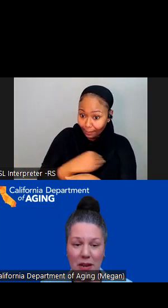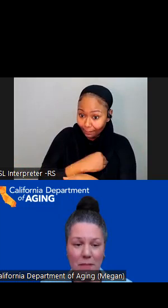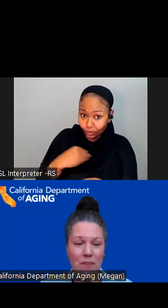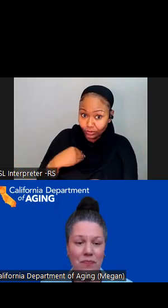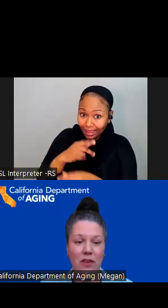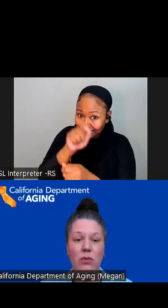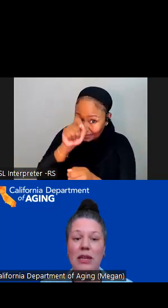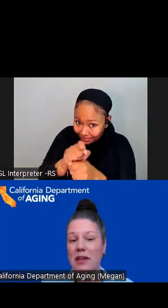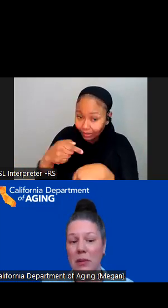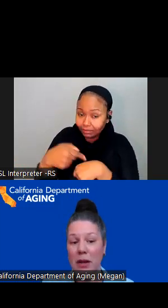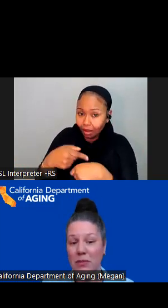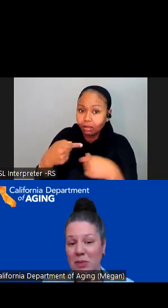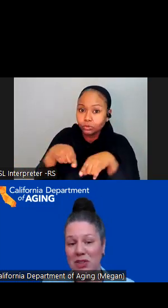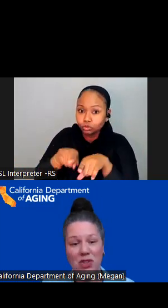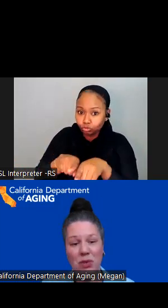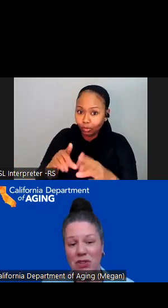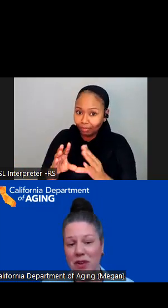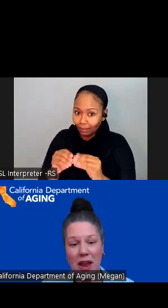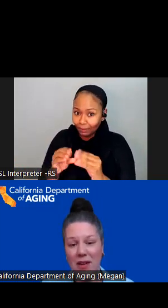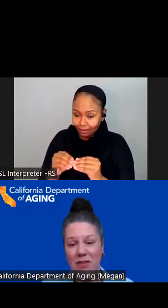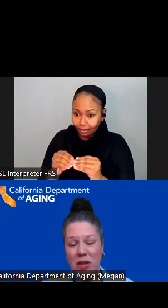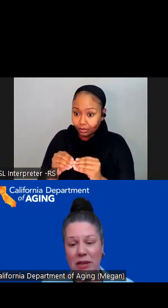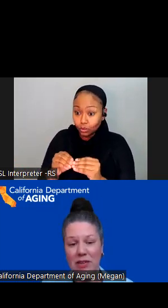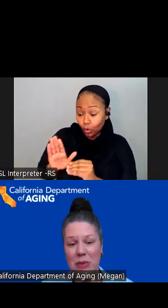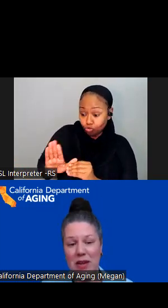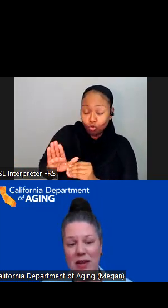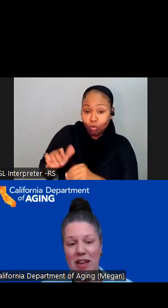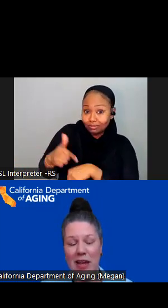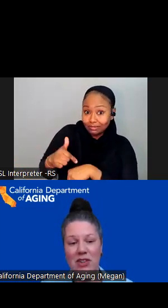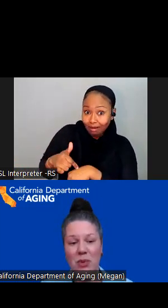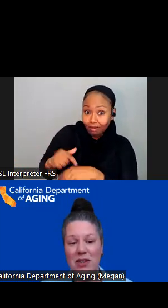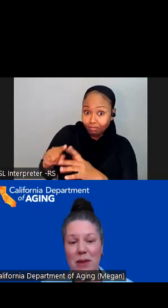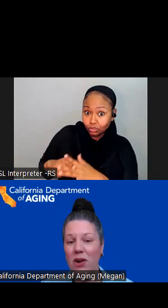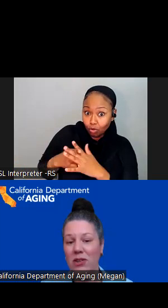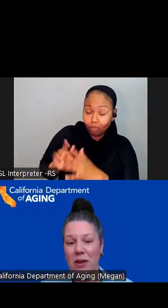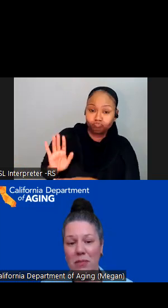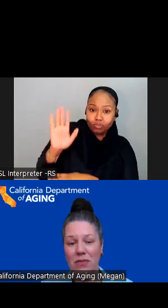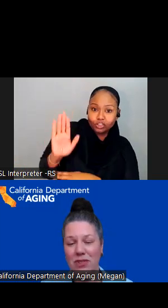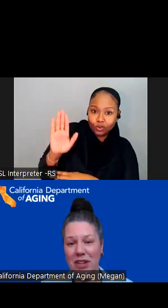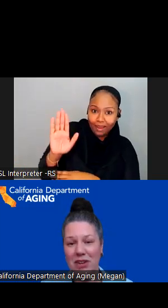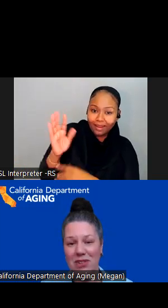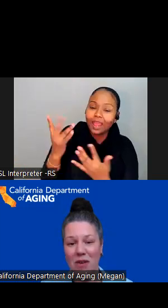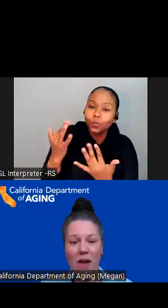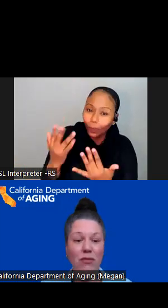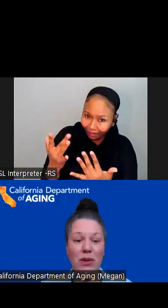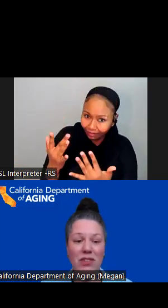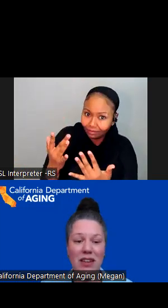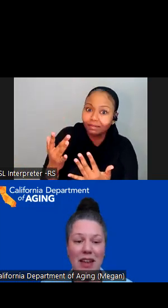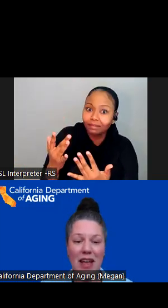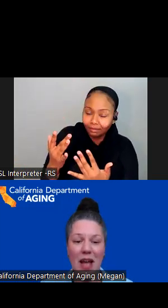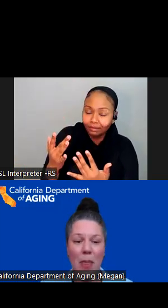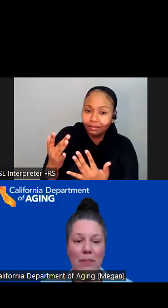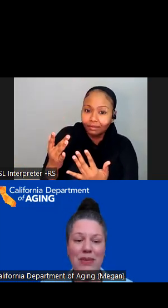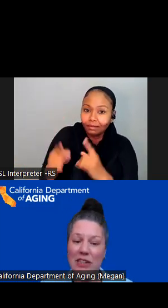throughout the meeting. So when that time comes, please just raise your hand if you'd like to speak and just wait to be called on before taking yourself off